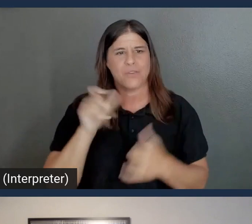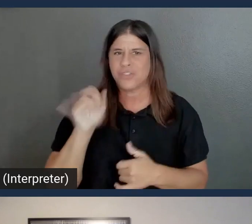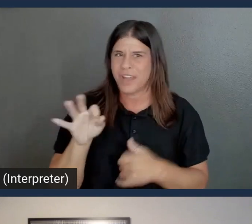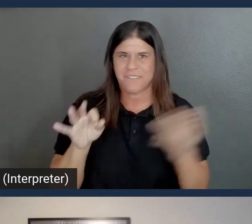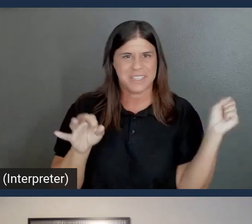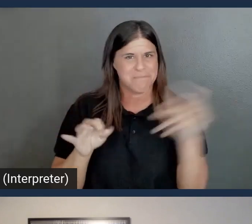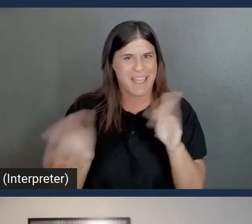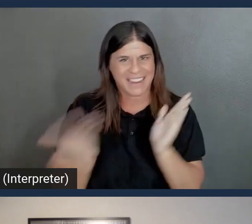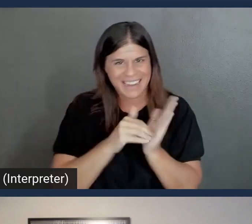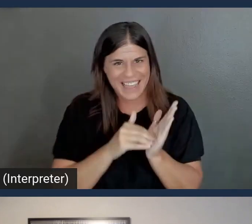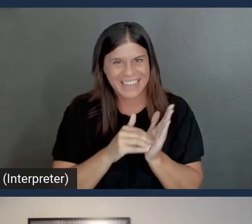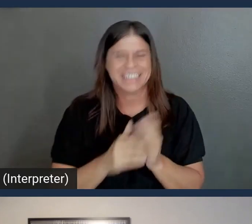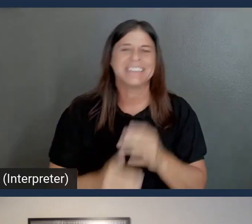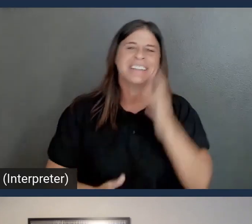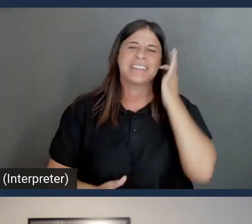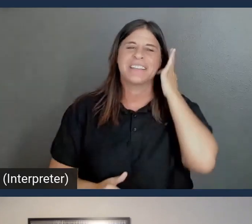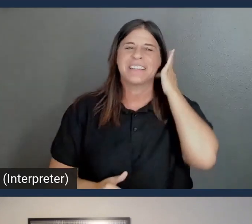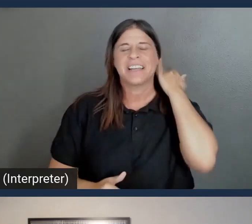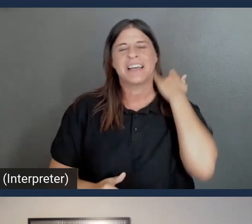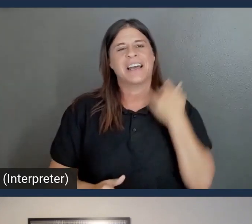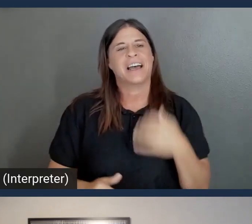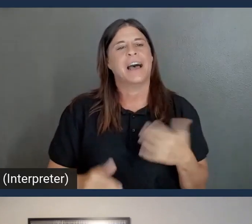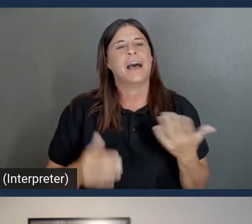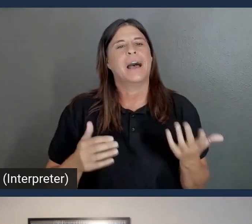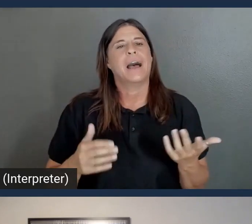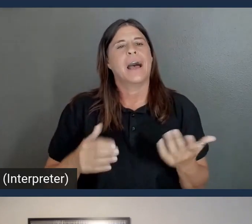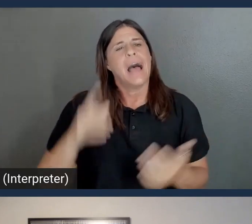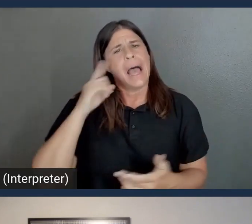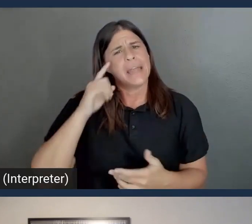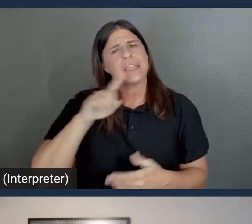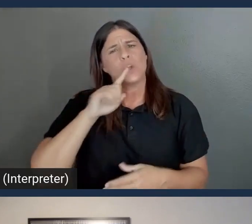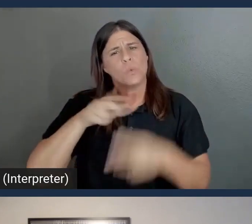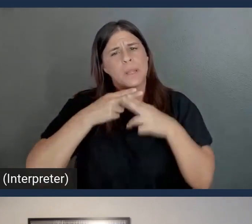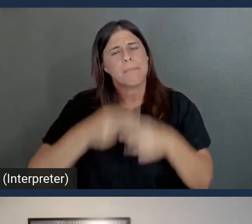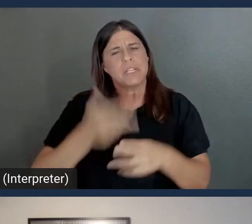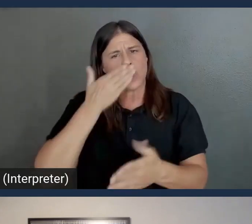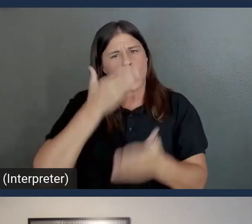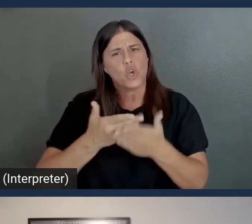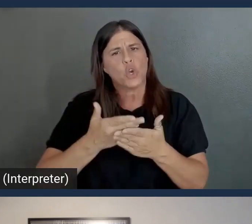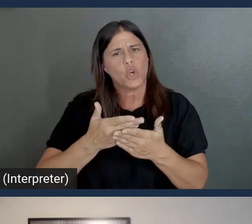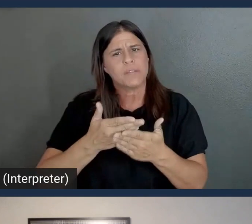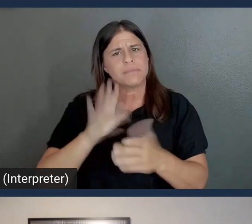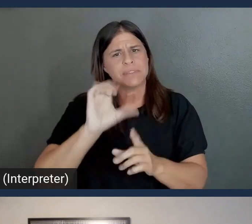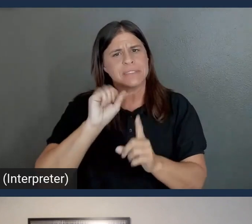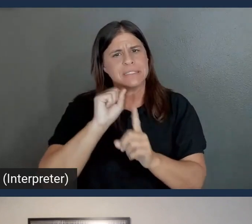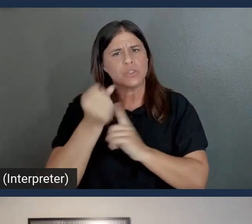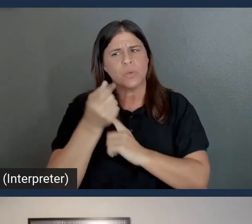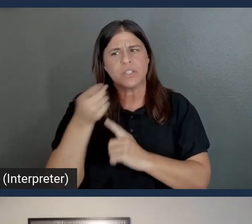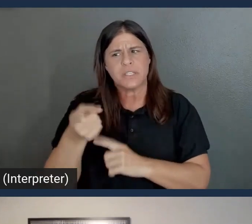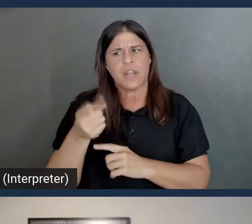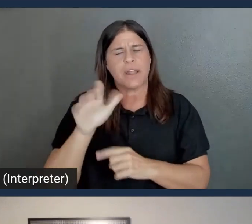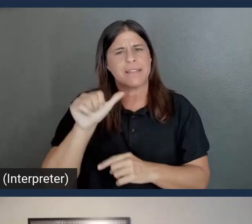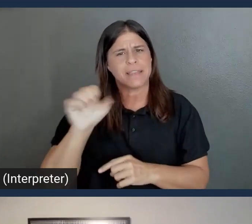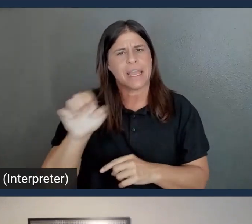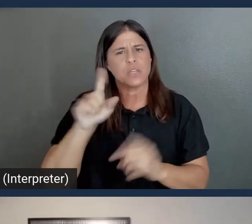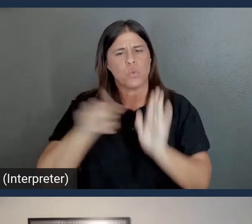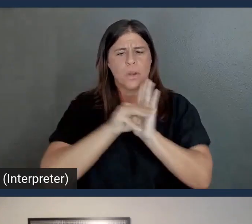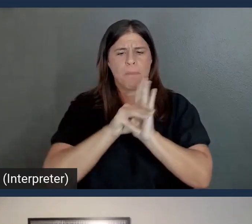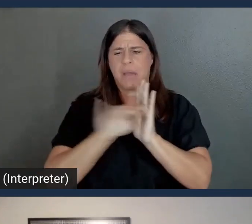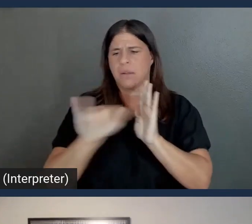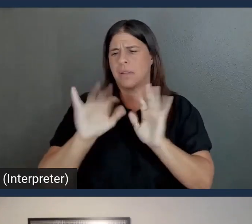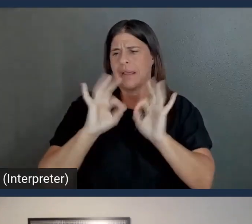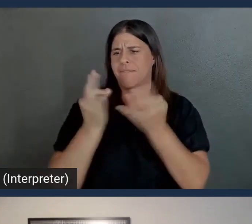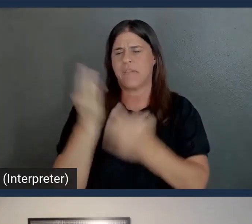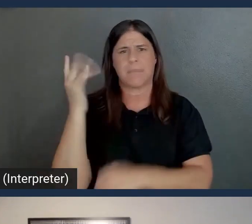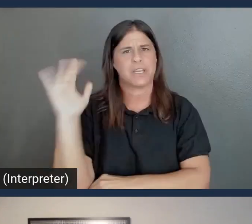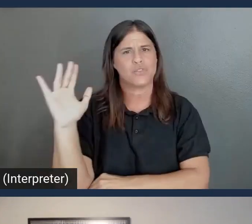joining us back again. Yeah, I think you bring up a really good use case, Dave. In these cases where you're modeling something like a family tree, I can